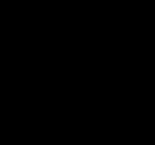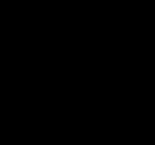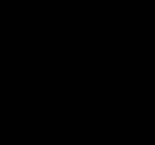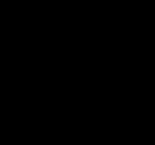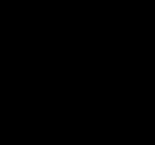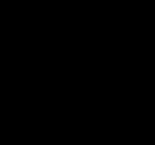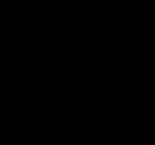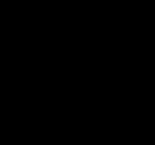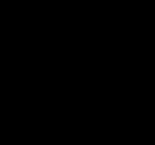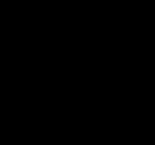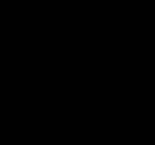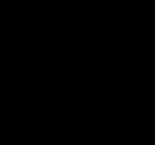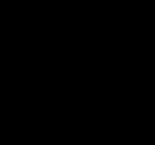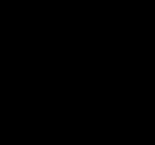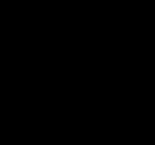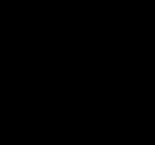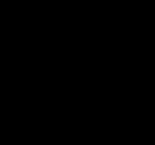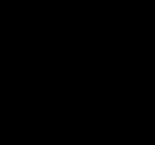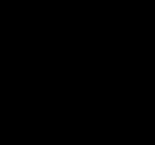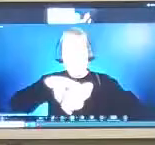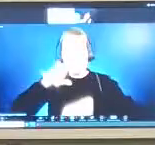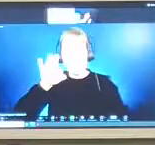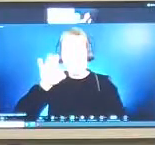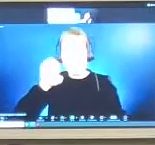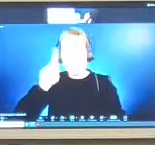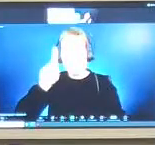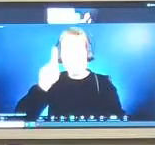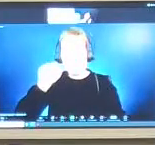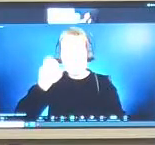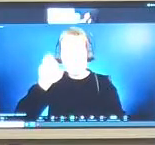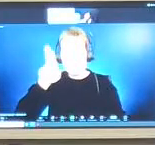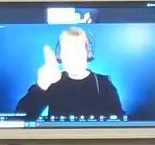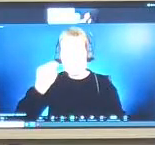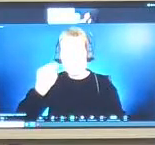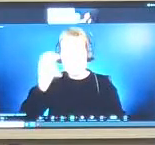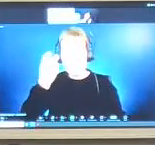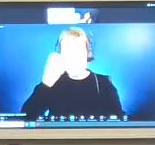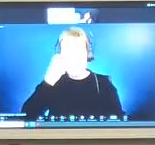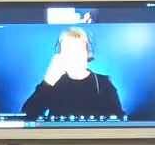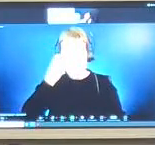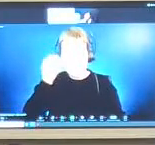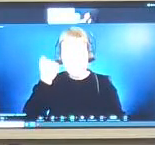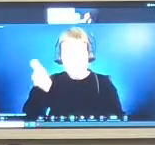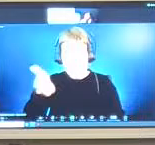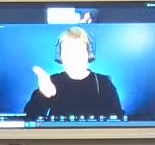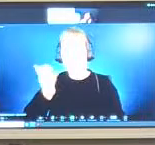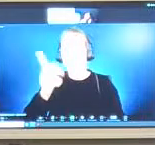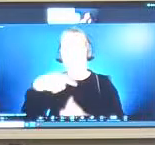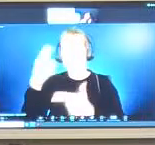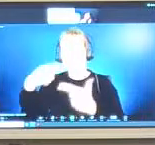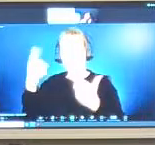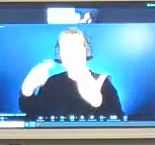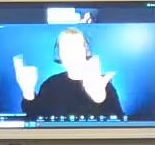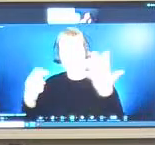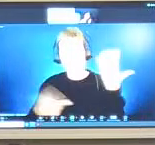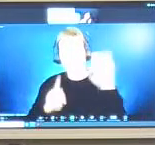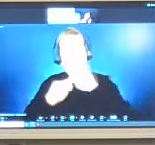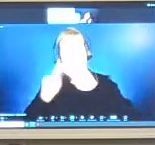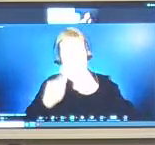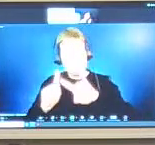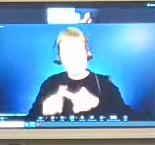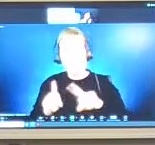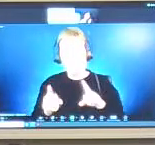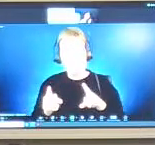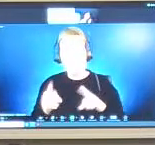National Federation of the Blind. Yeah. Yes, so we've had a lot of people who are on this call. Amy's group